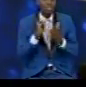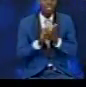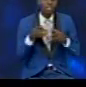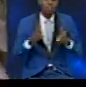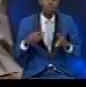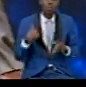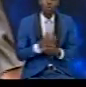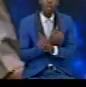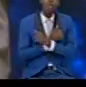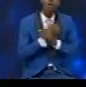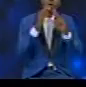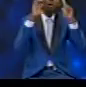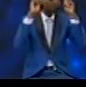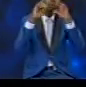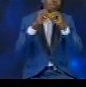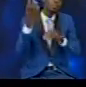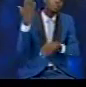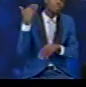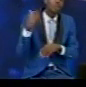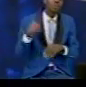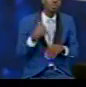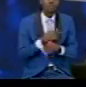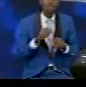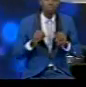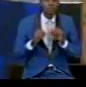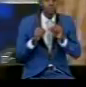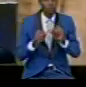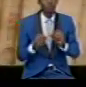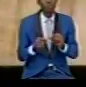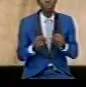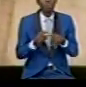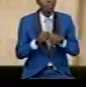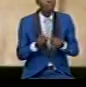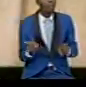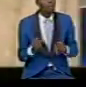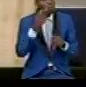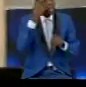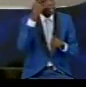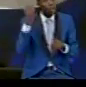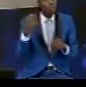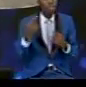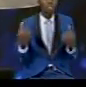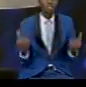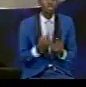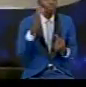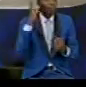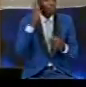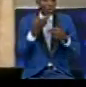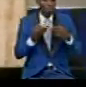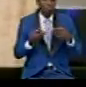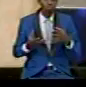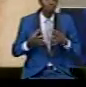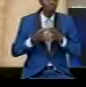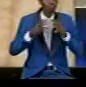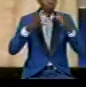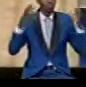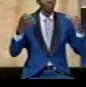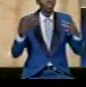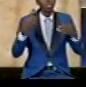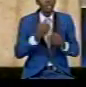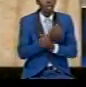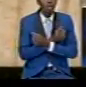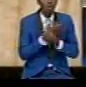in the past, we still love him like that today. But because iniquity shall abound, the love of many